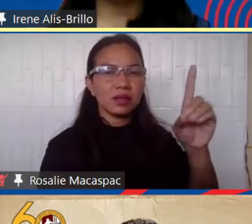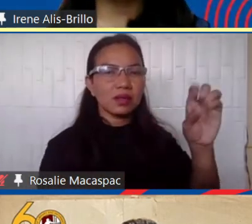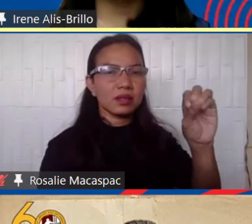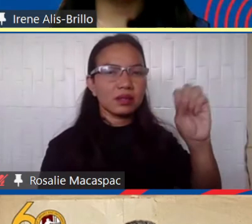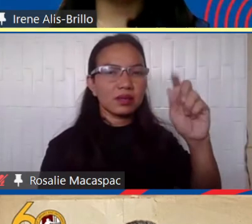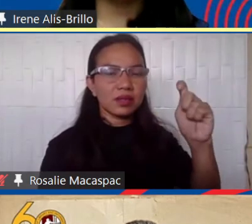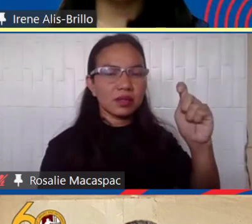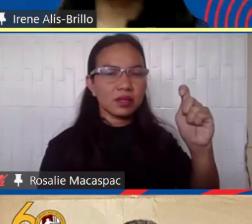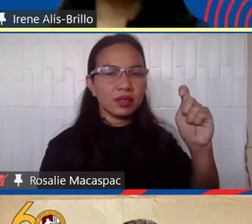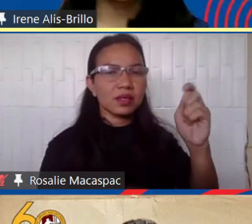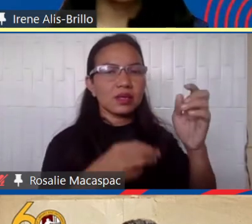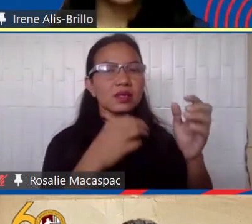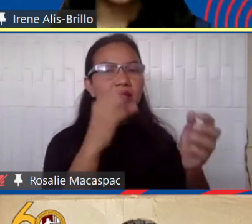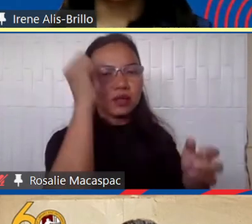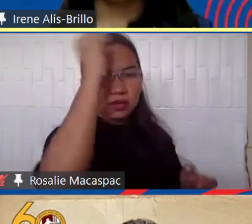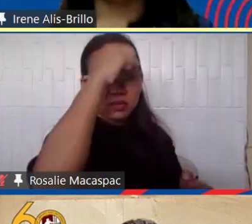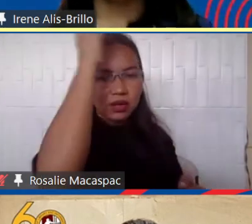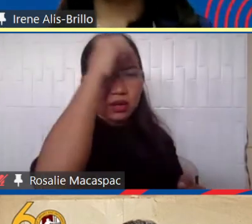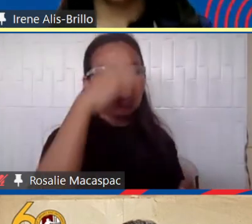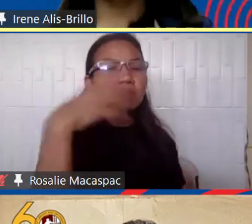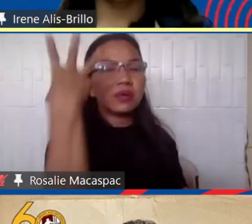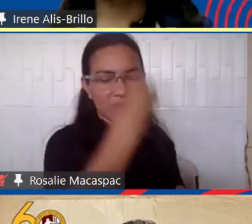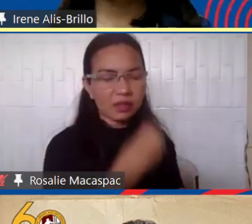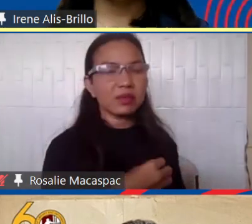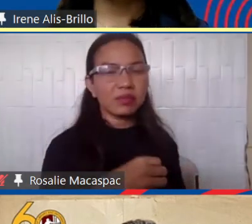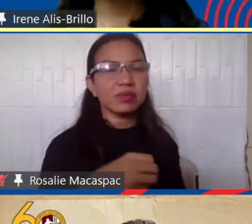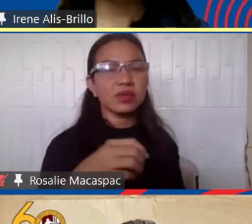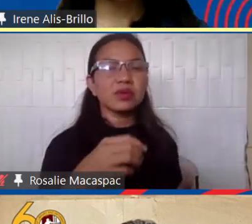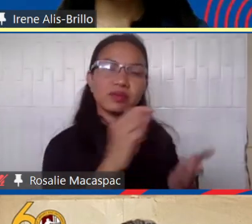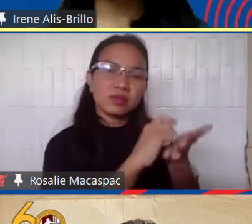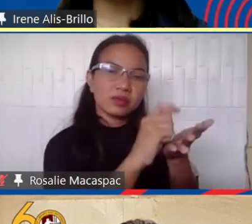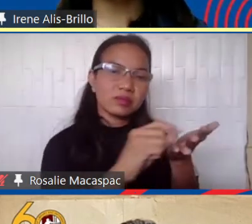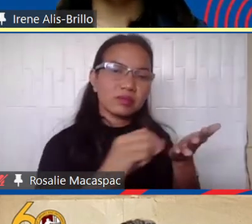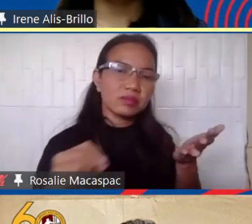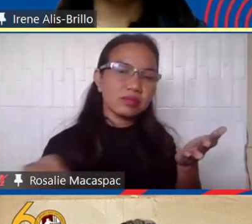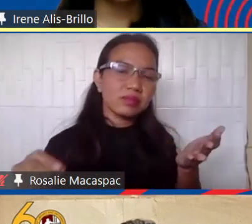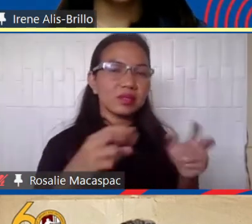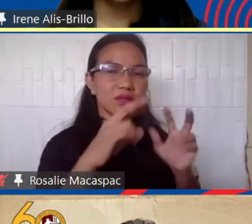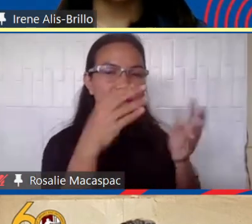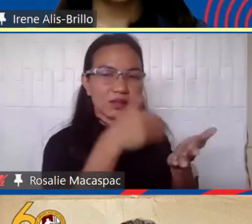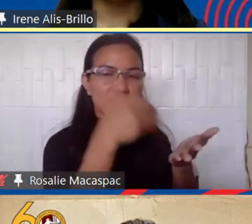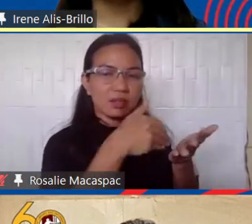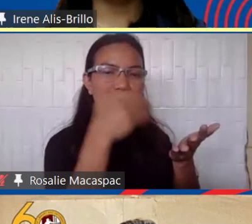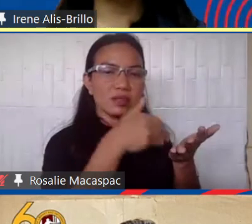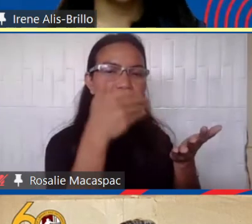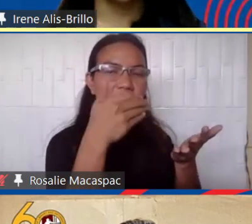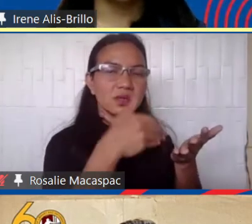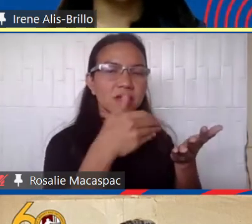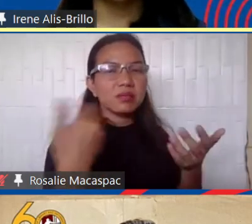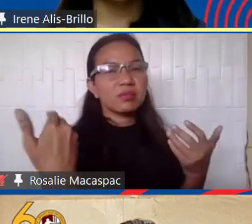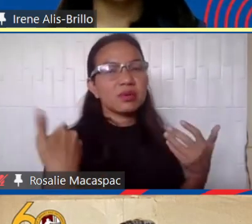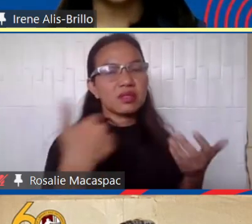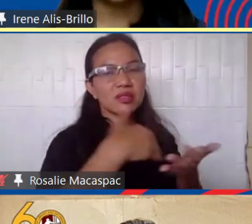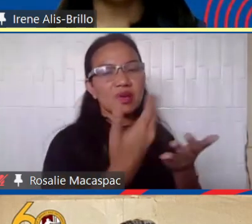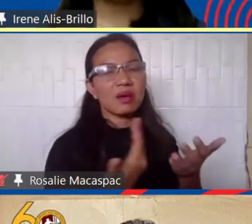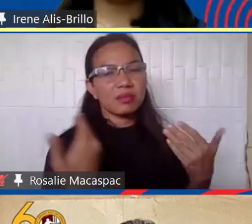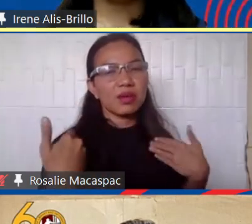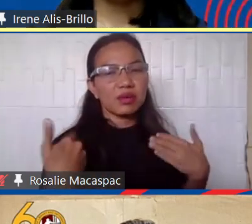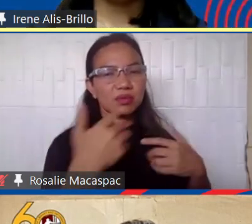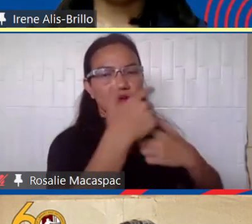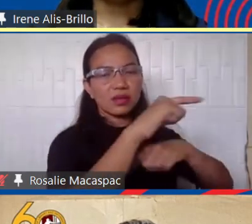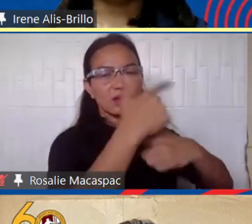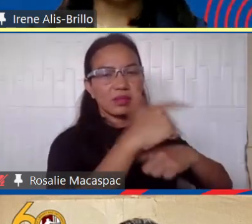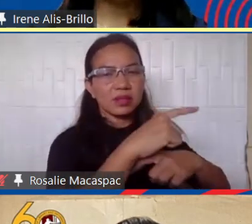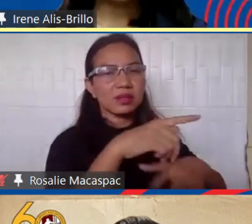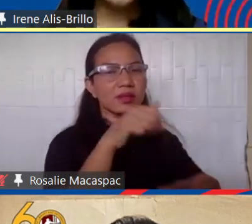magaganda po yung mga Mm. thesis and dissertations po nila. However, some thesis and dissertations have restrictions on that.